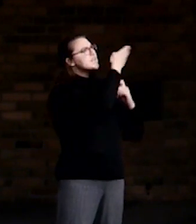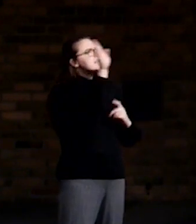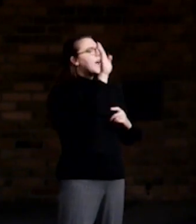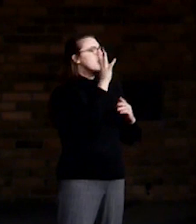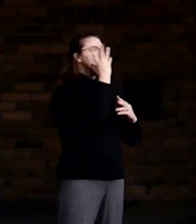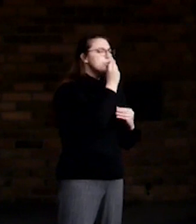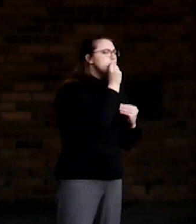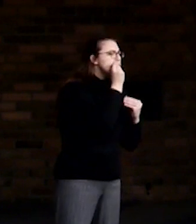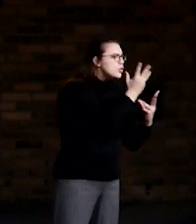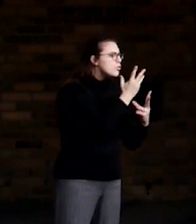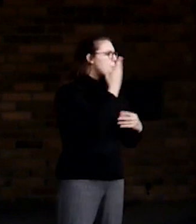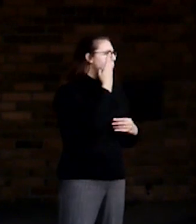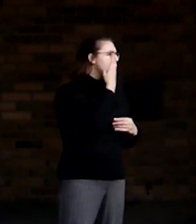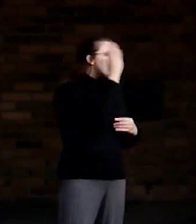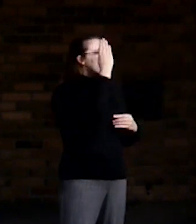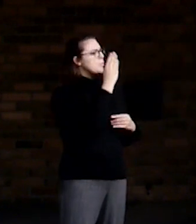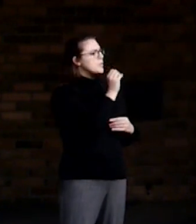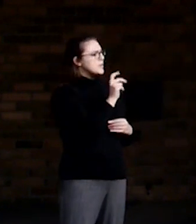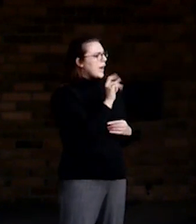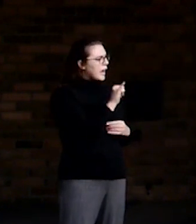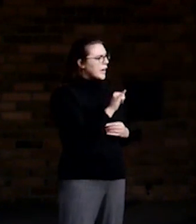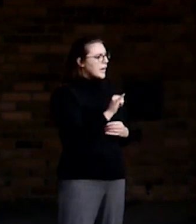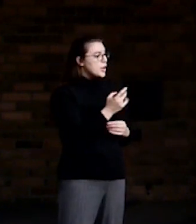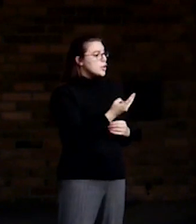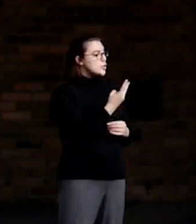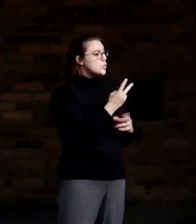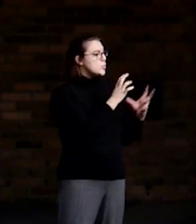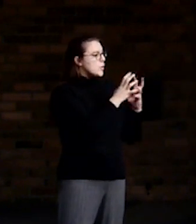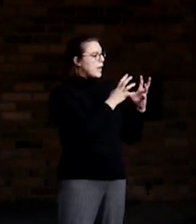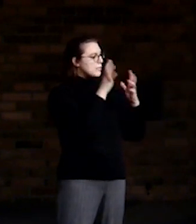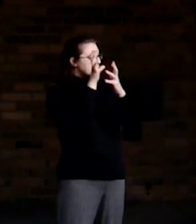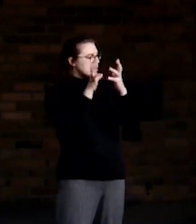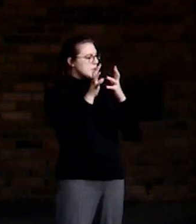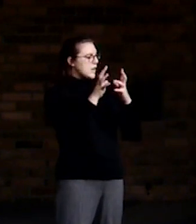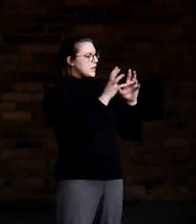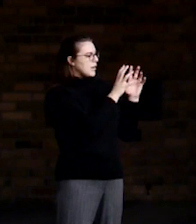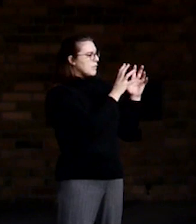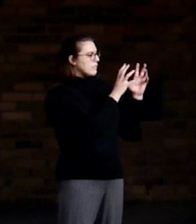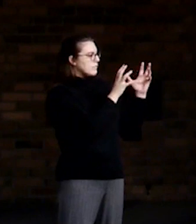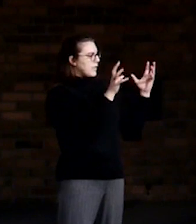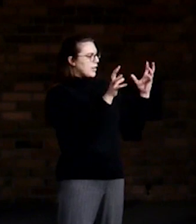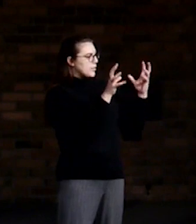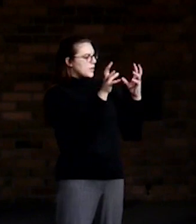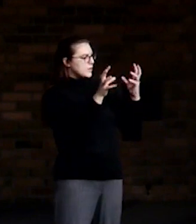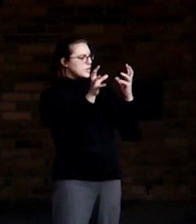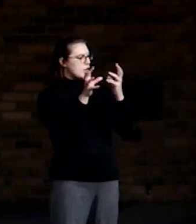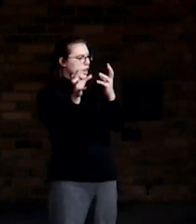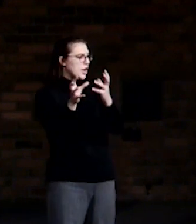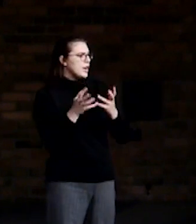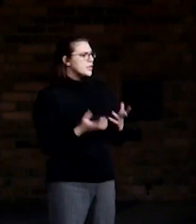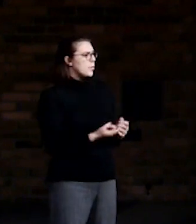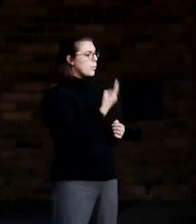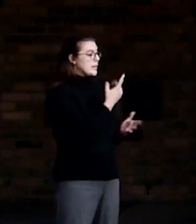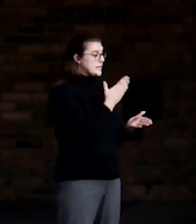beautiful, beautiful bluest sky you've ever seen in your life, and 2 clouds are following each other from southwest to northeast, and